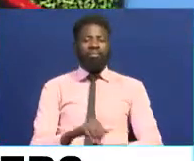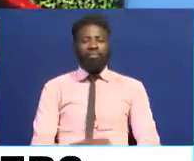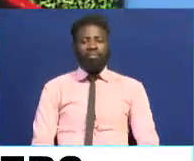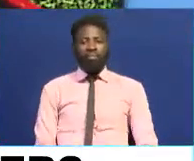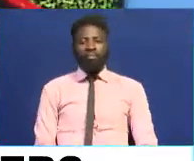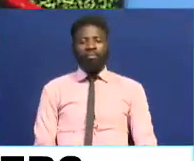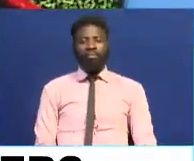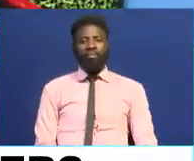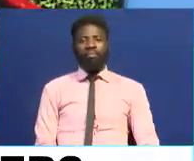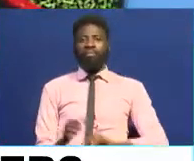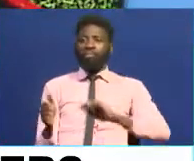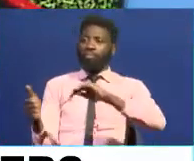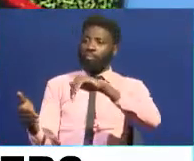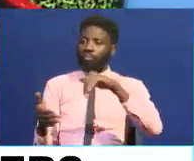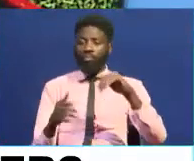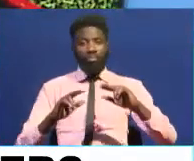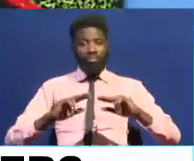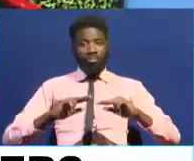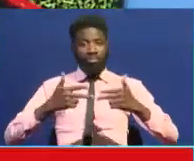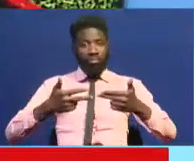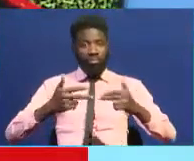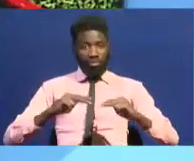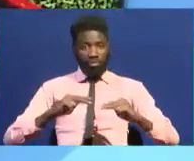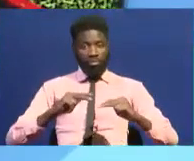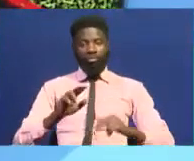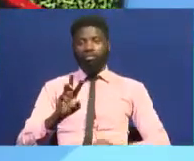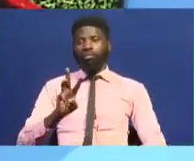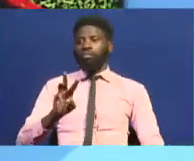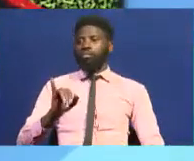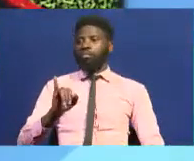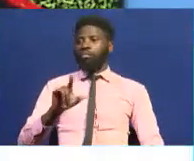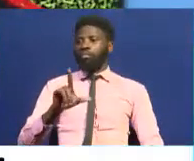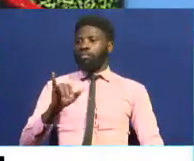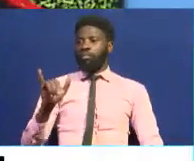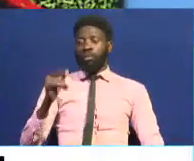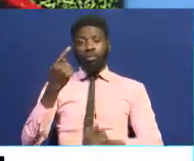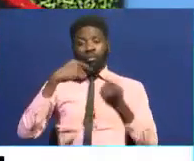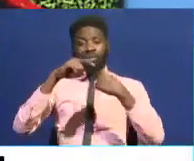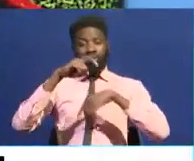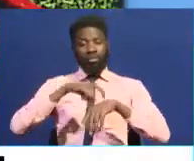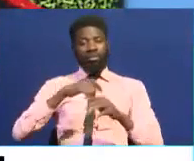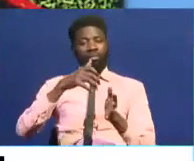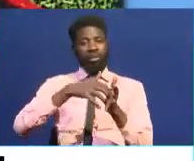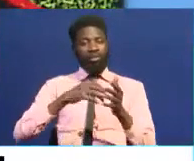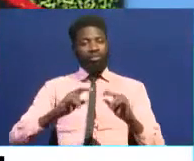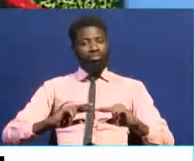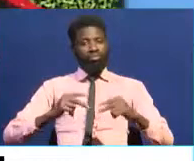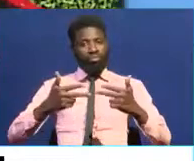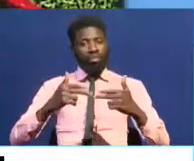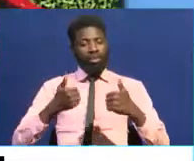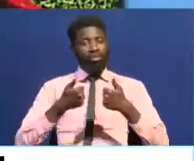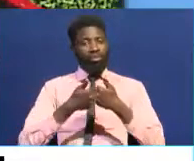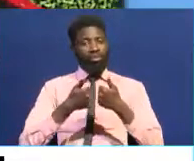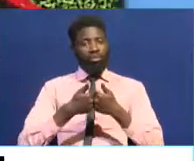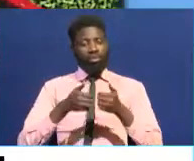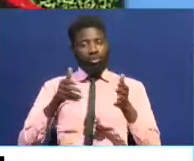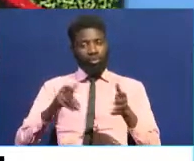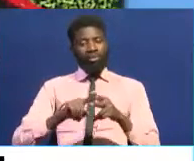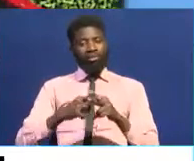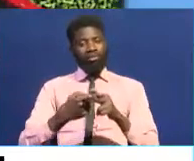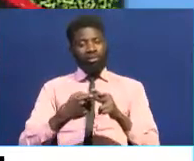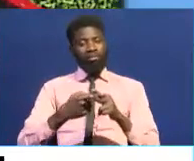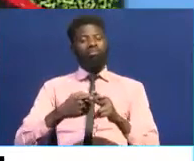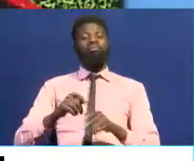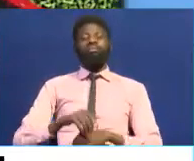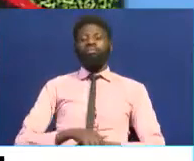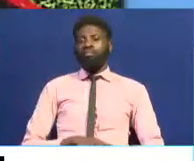From Scrabble, Willy Mwangi has taken the lead in the Machakos Scrabble tournament that began today in the county